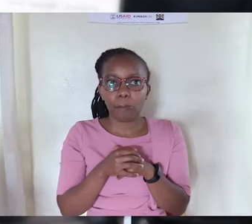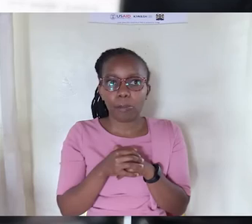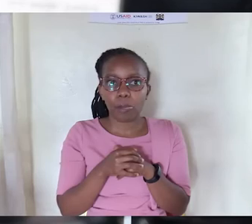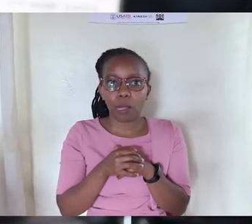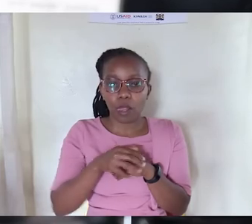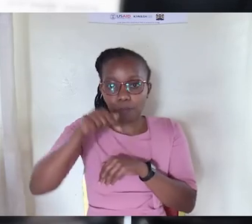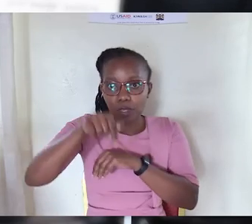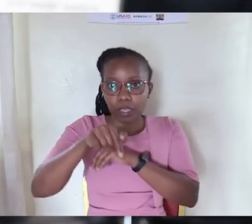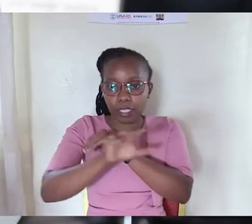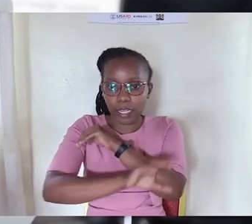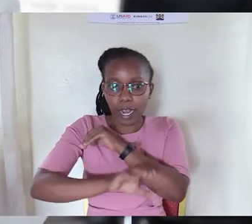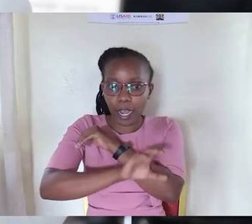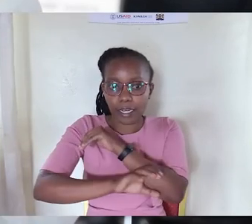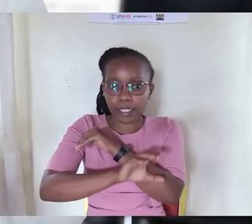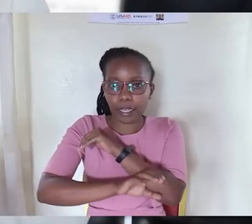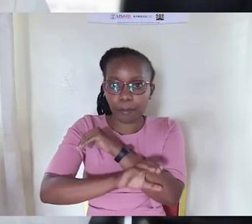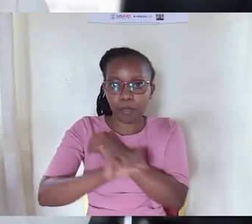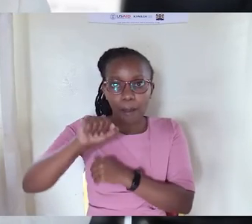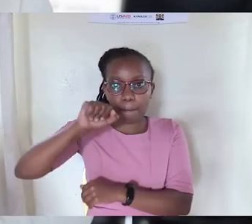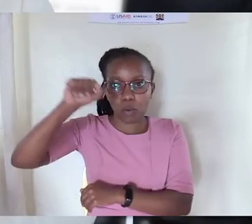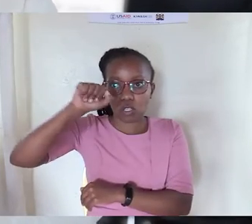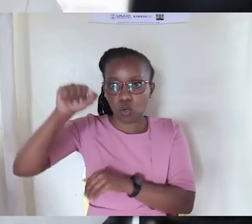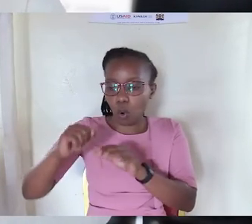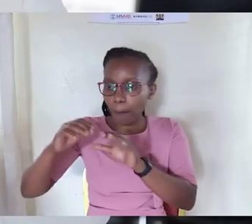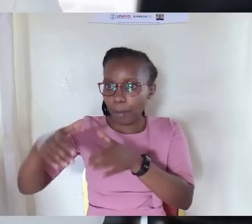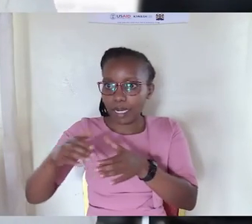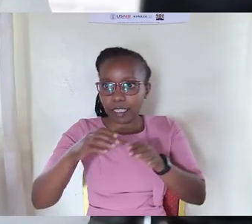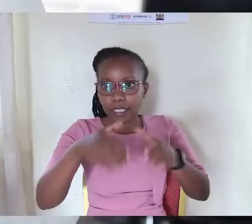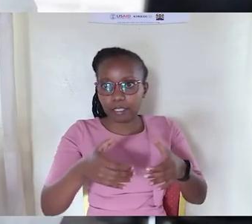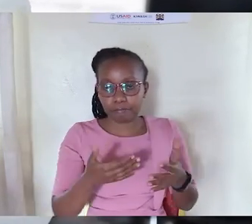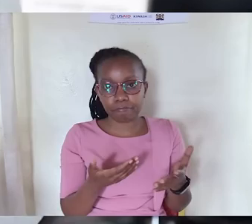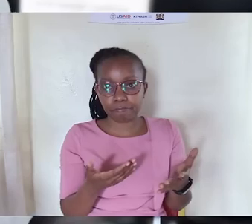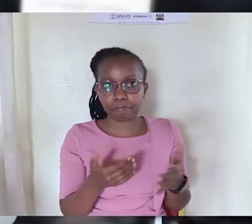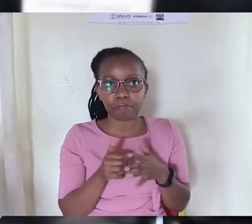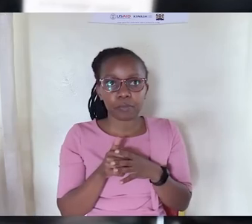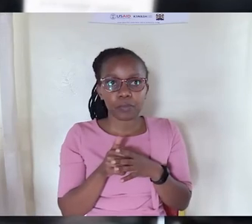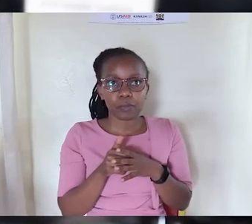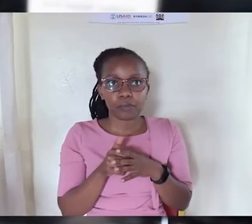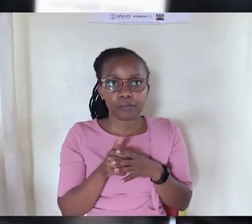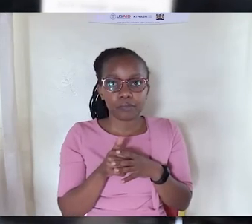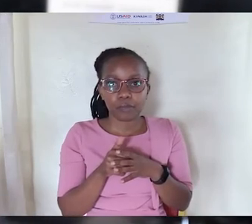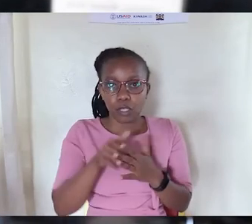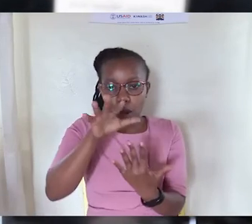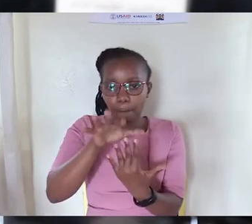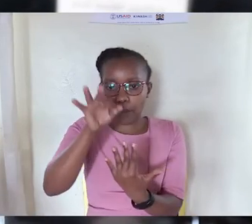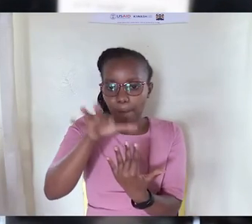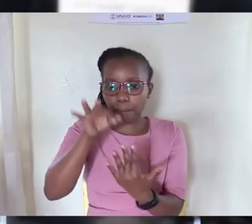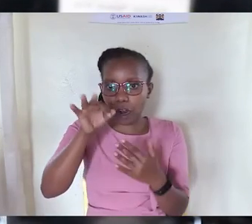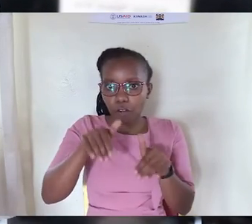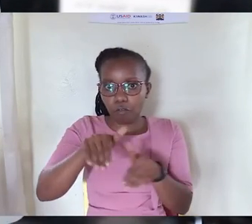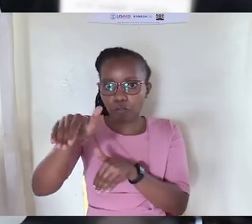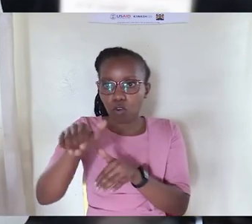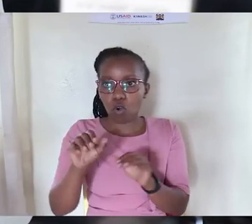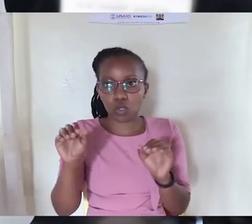this country, there is no political party who has abided with the nomination rules that